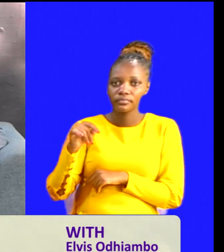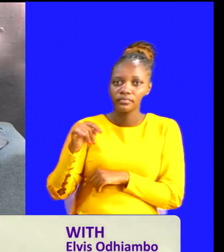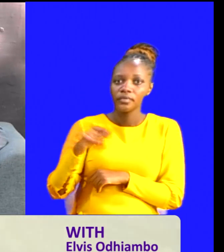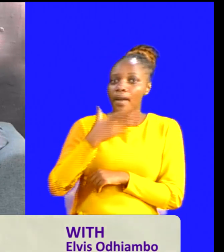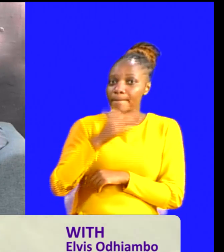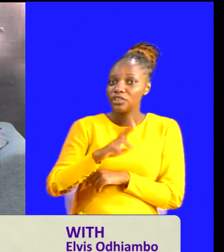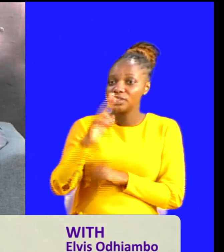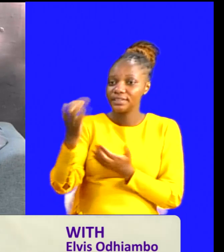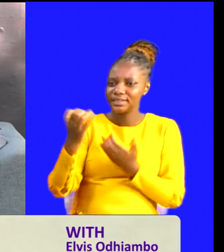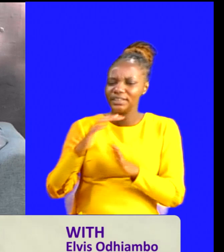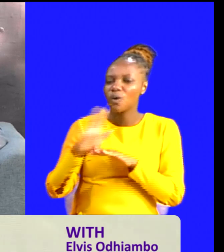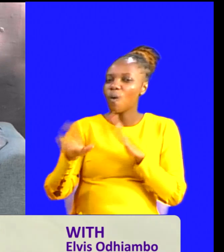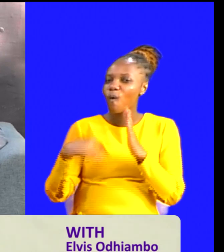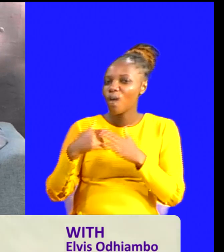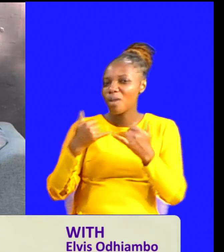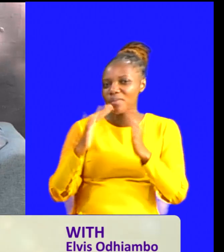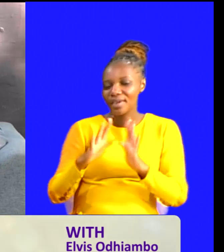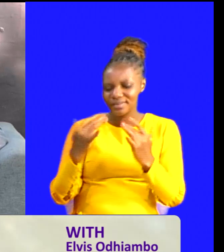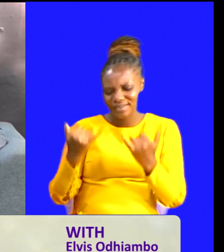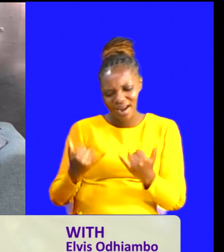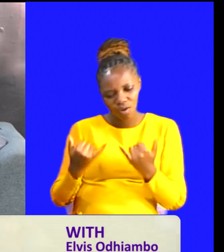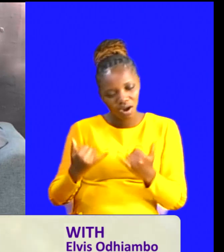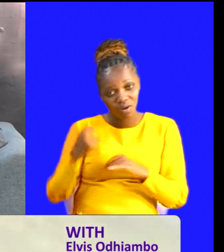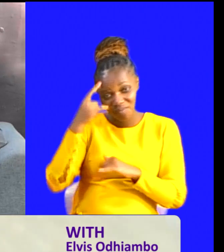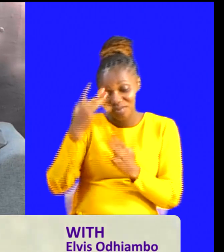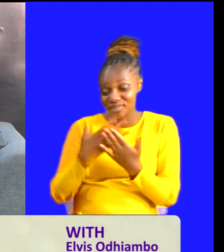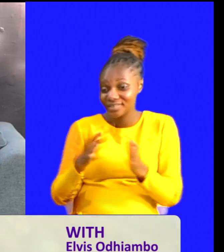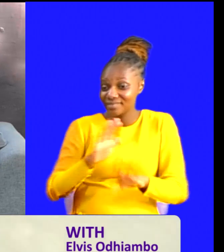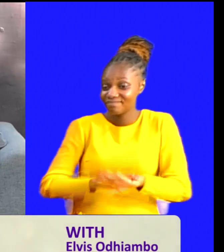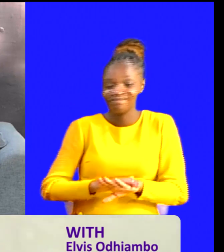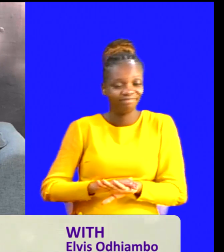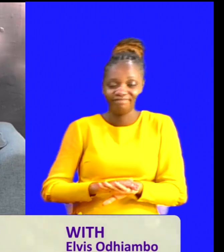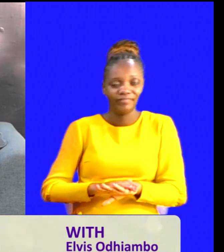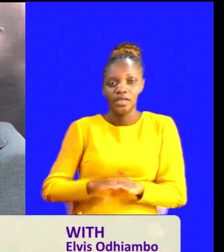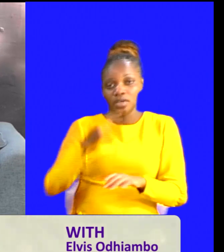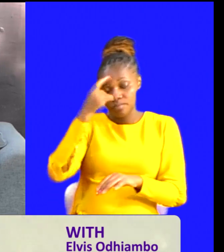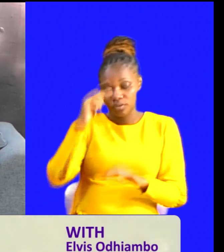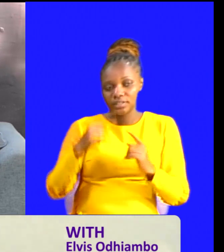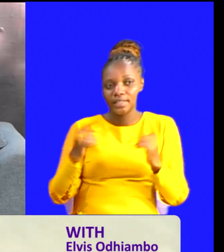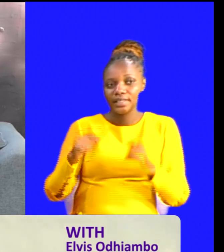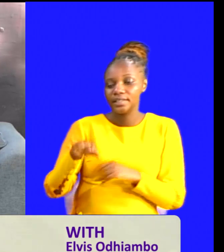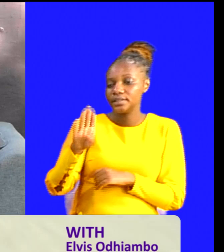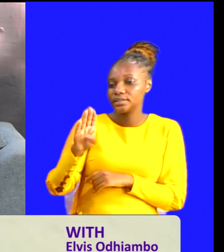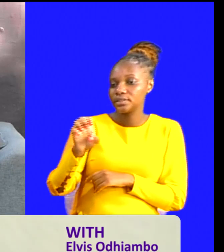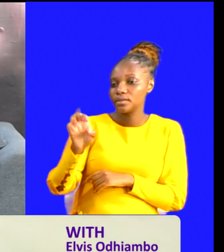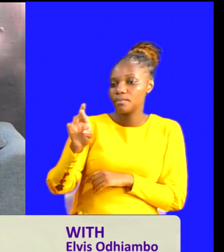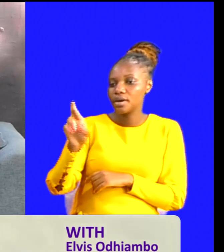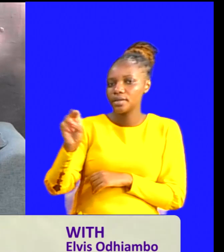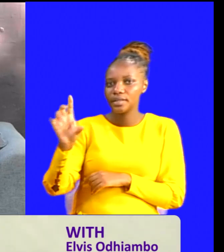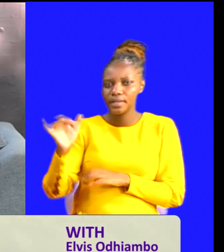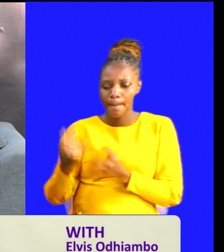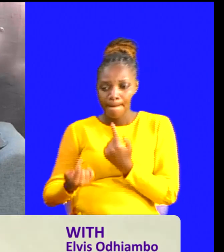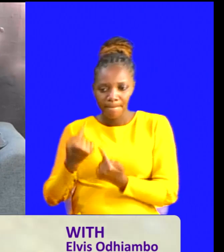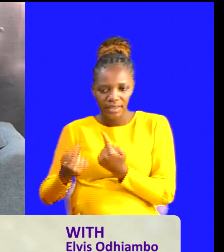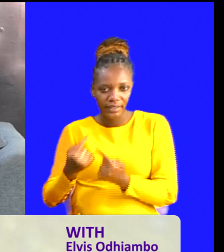need each and every player right now, and because things are not going really well. Of course, against Burnley, it's a slight win, but still, when you